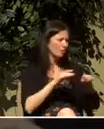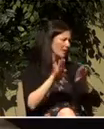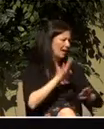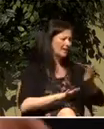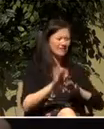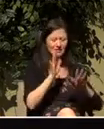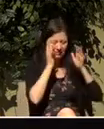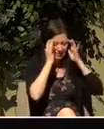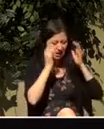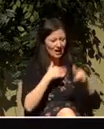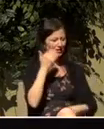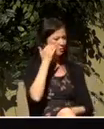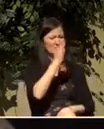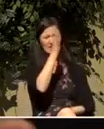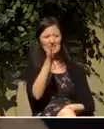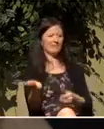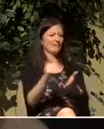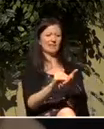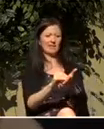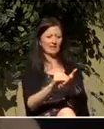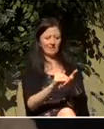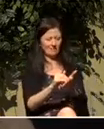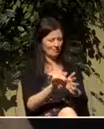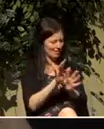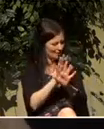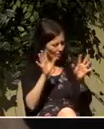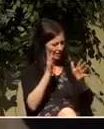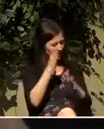do it again, to deny him, I mean.